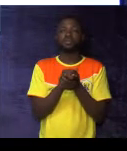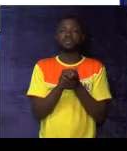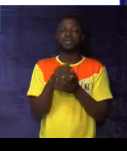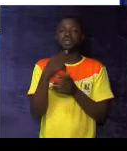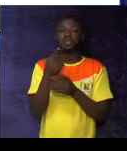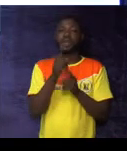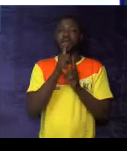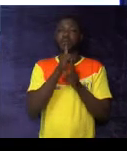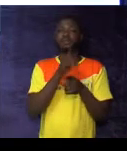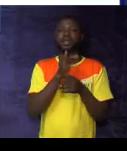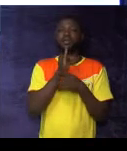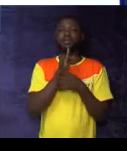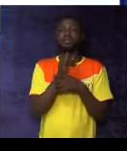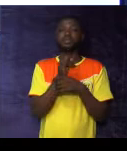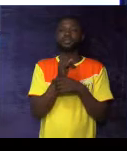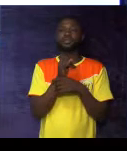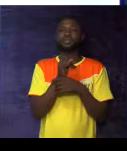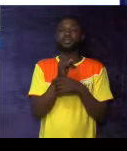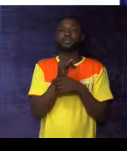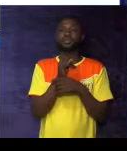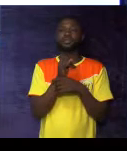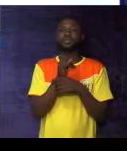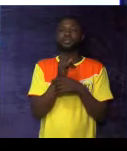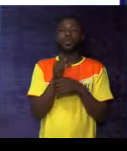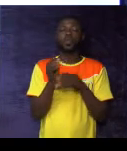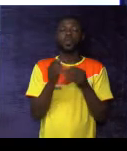that. The answer is